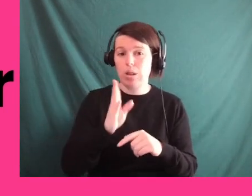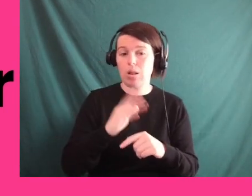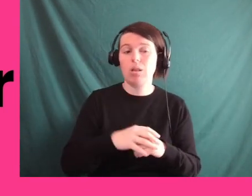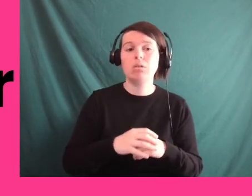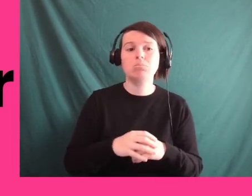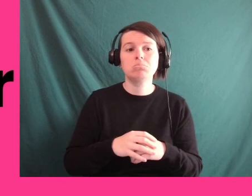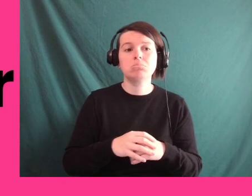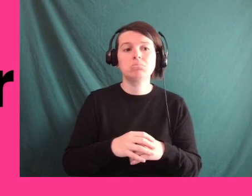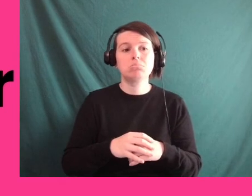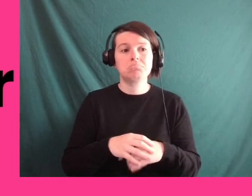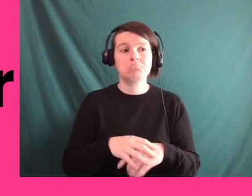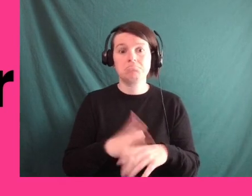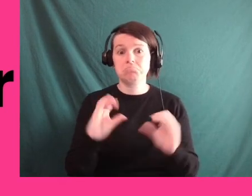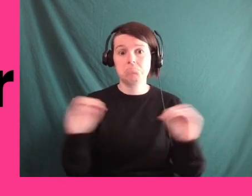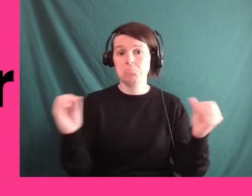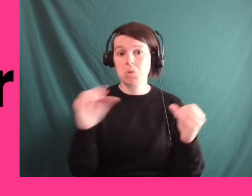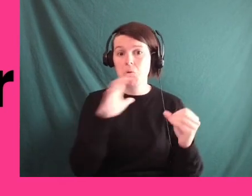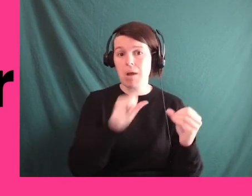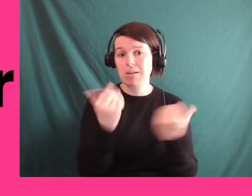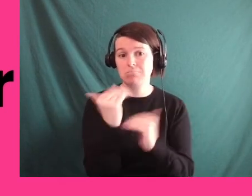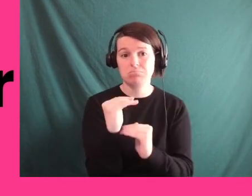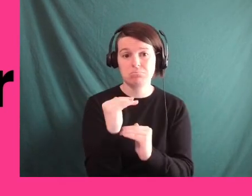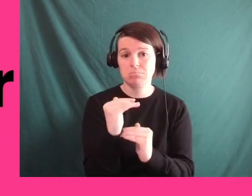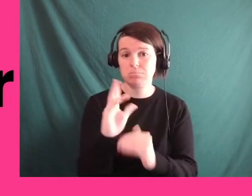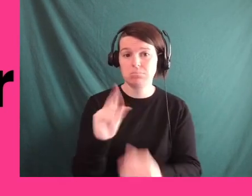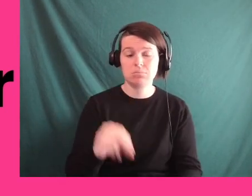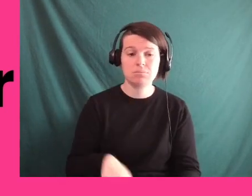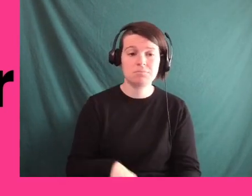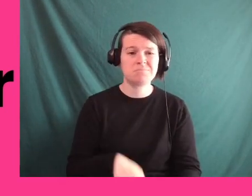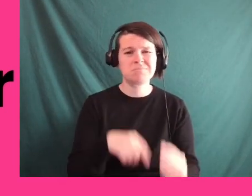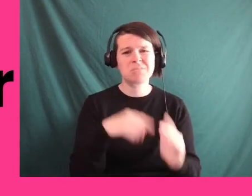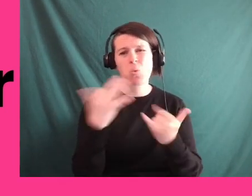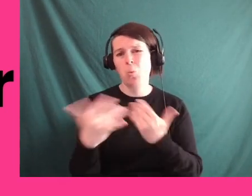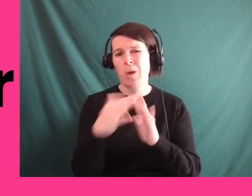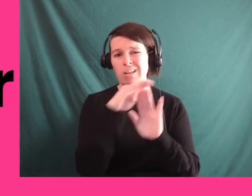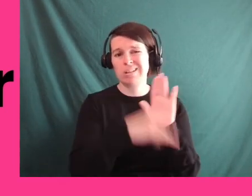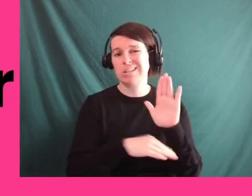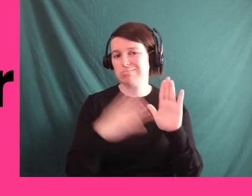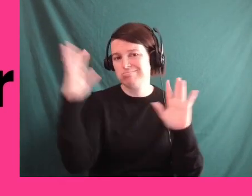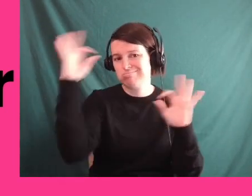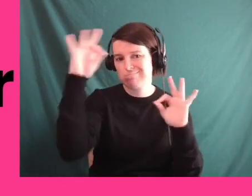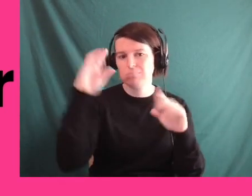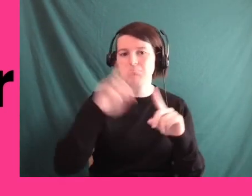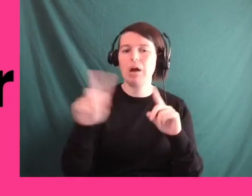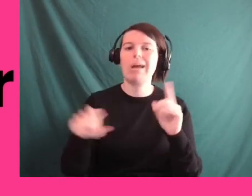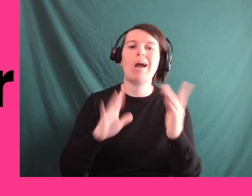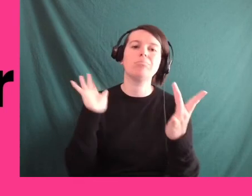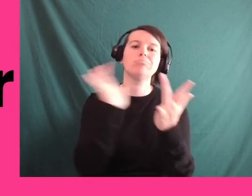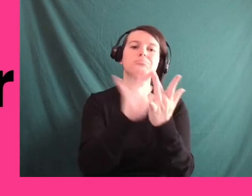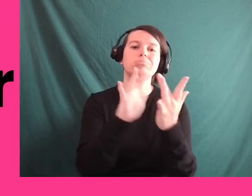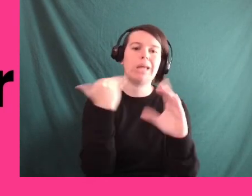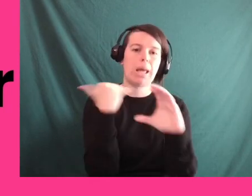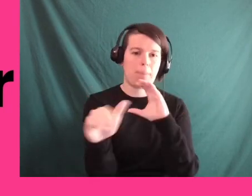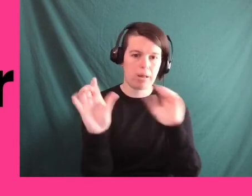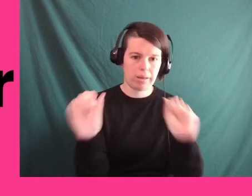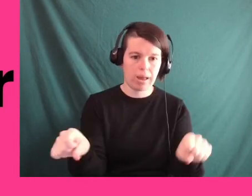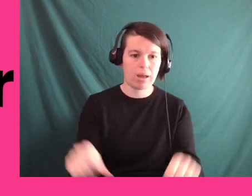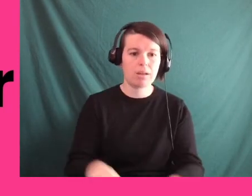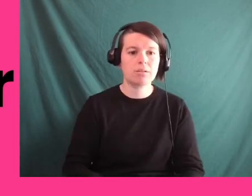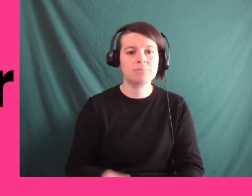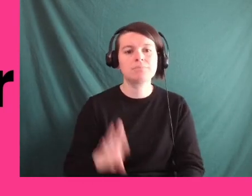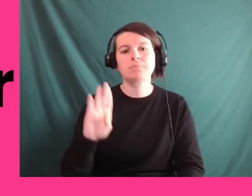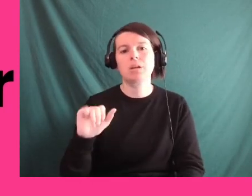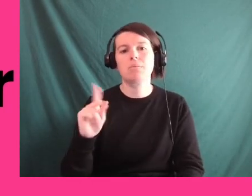any age restrictions. Their wait list is unknown, but you can always reach out and email them. The binder